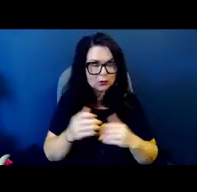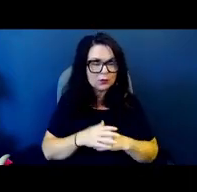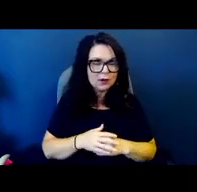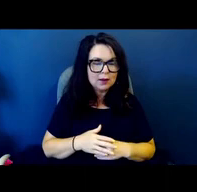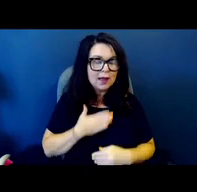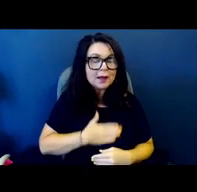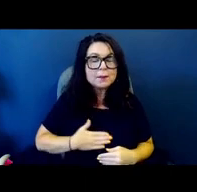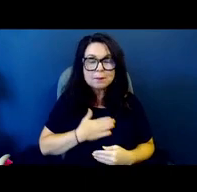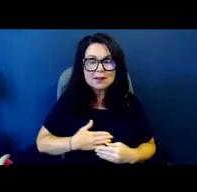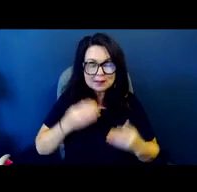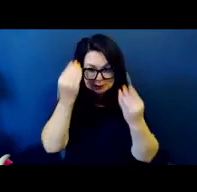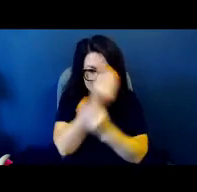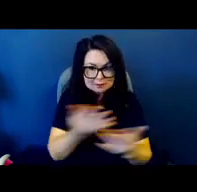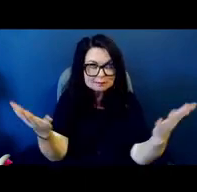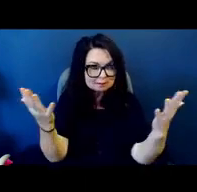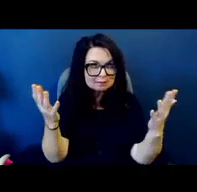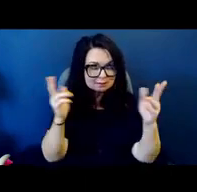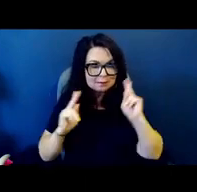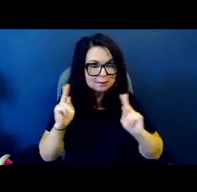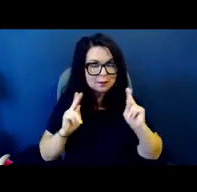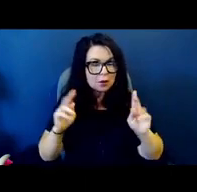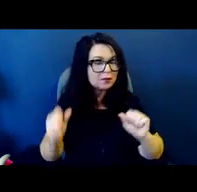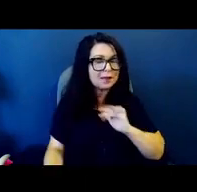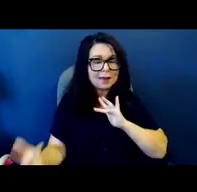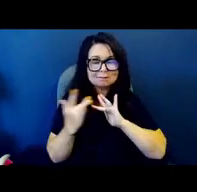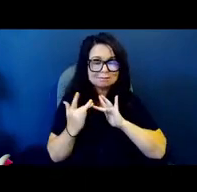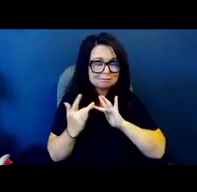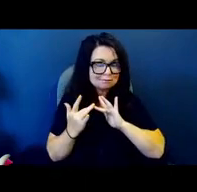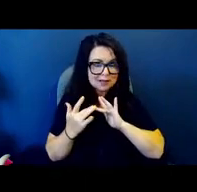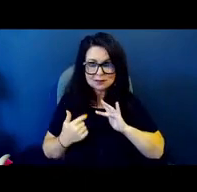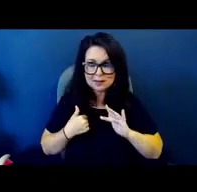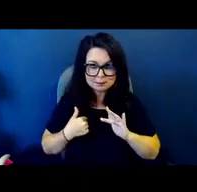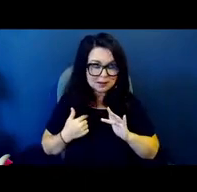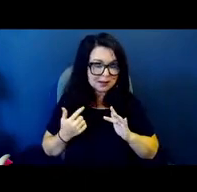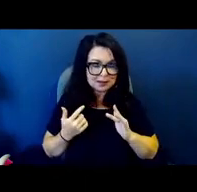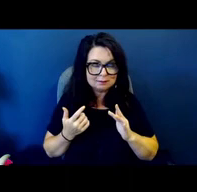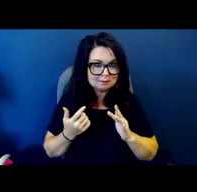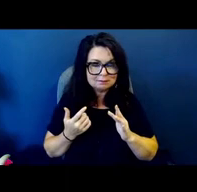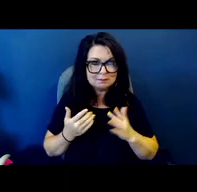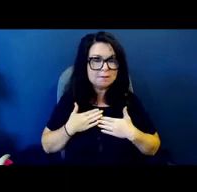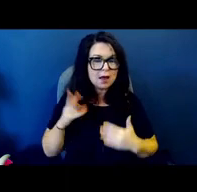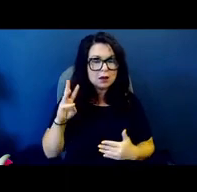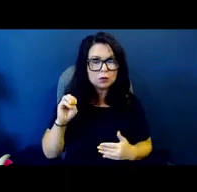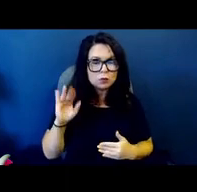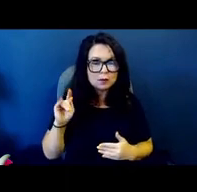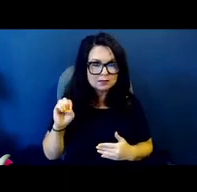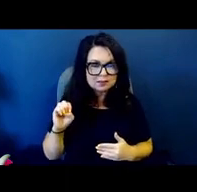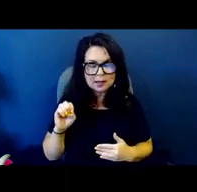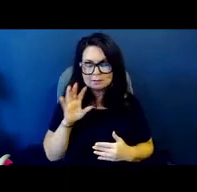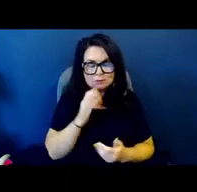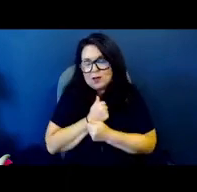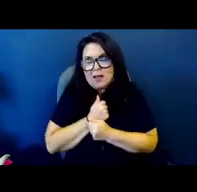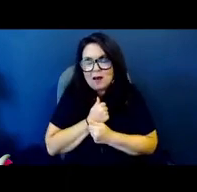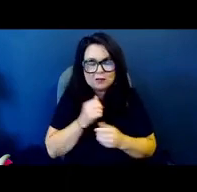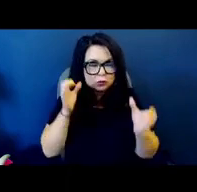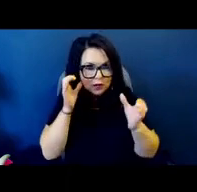that they can reach out to me via my website. I'd love to hear from people if